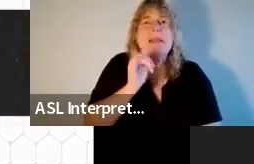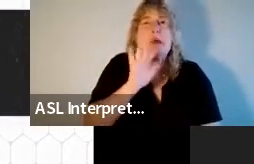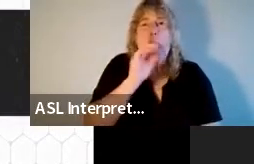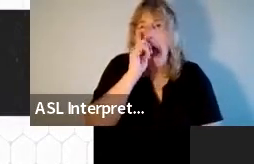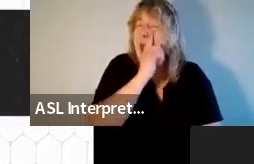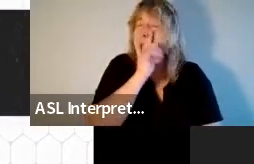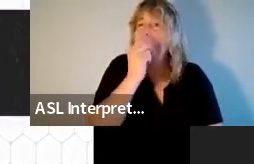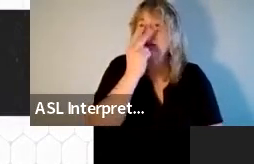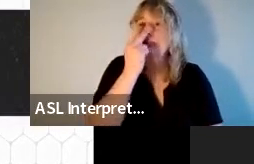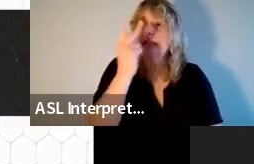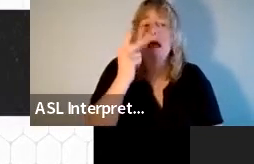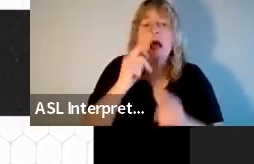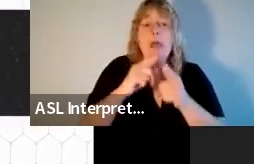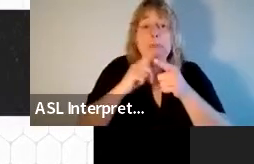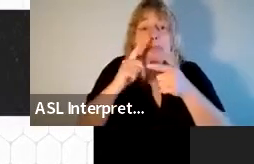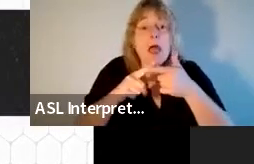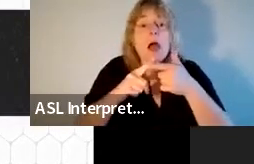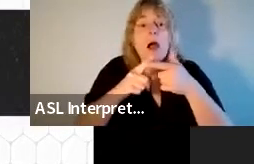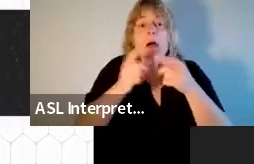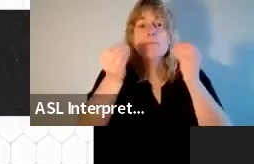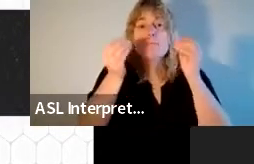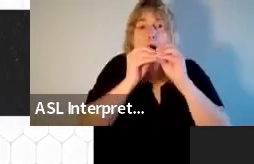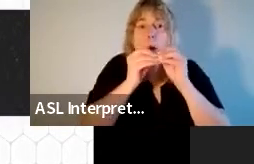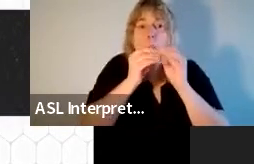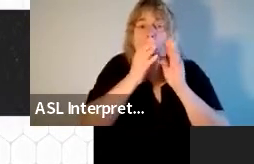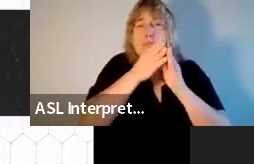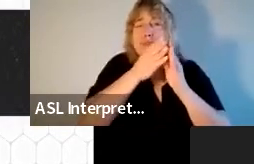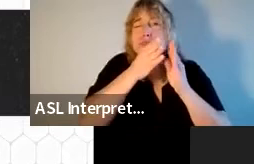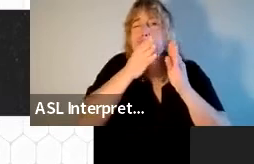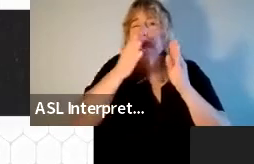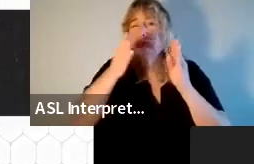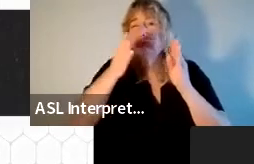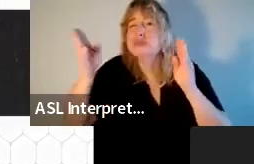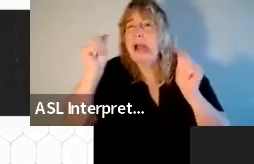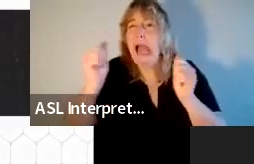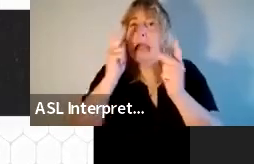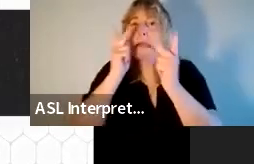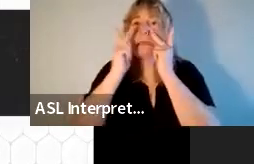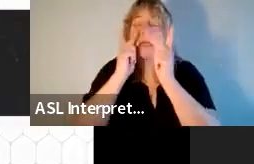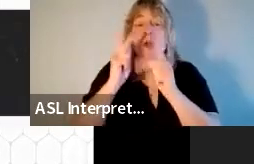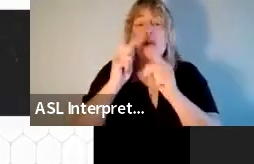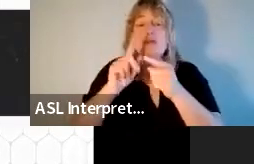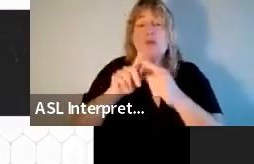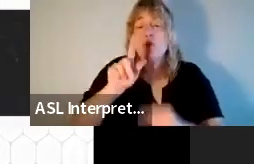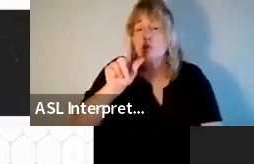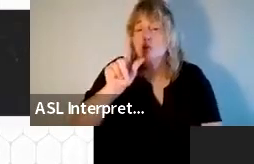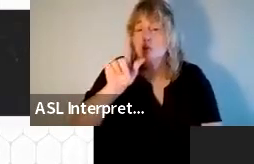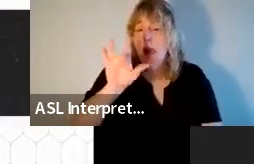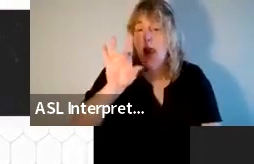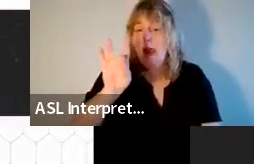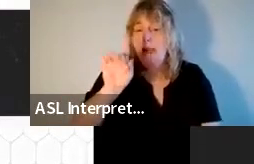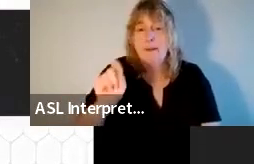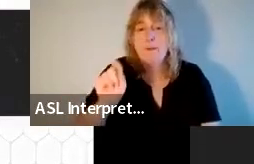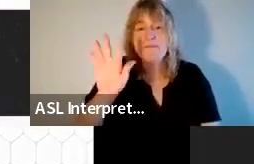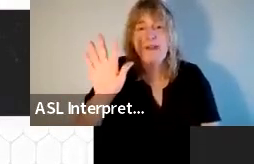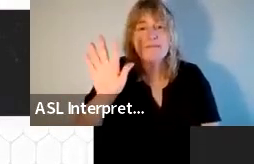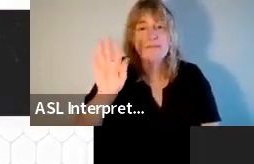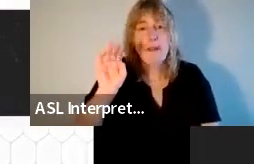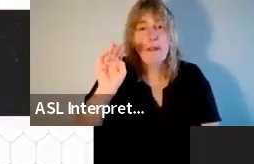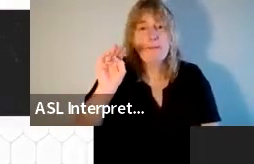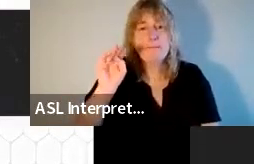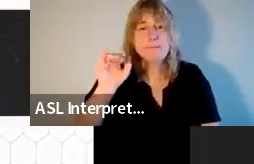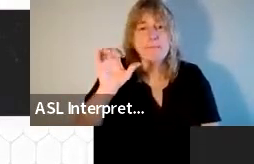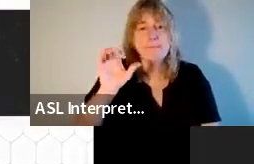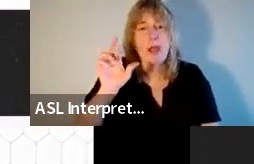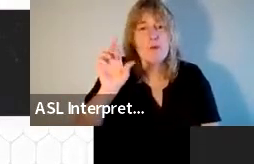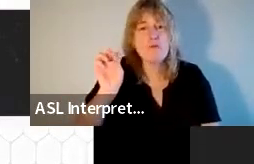farther into the infrared, out to 28.5 microns. And that's a 1/1,000,000th of